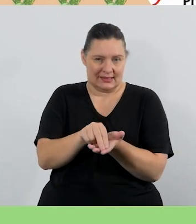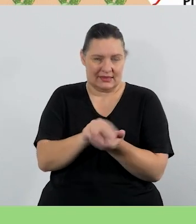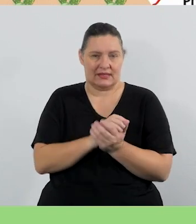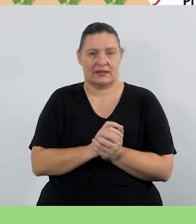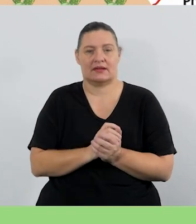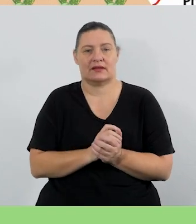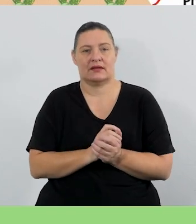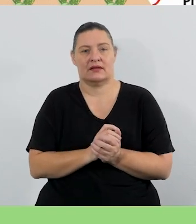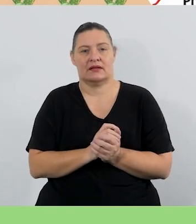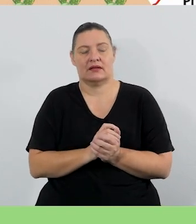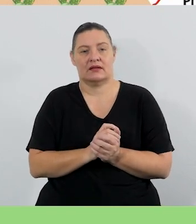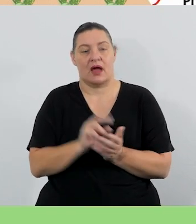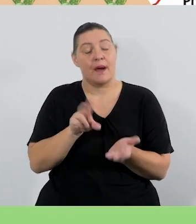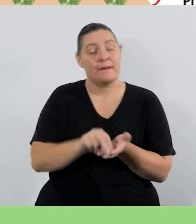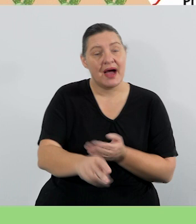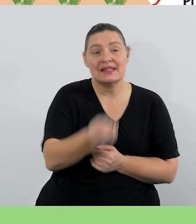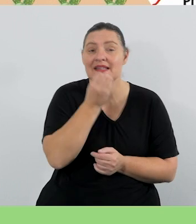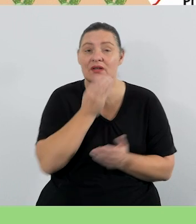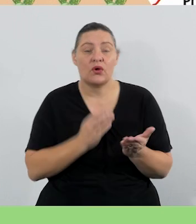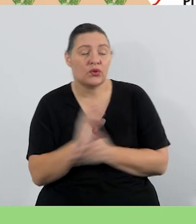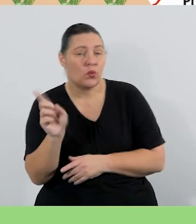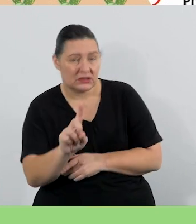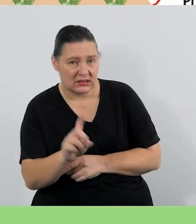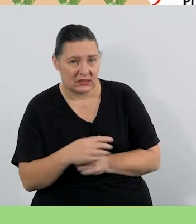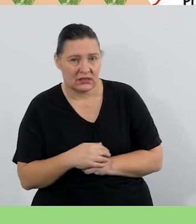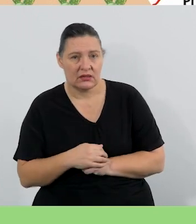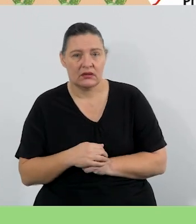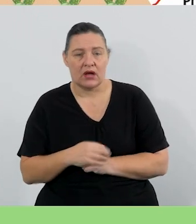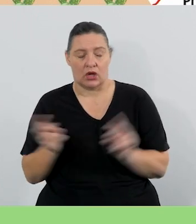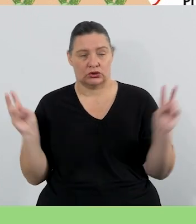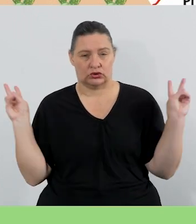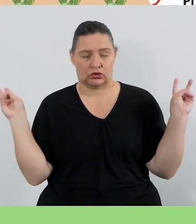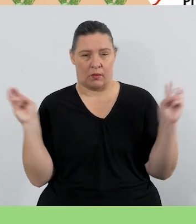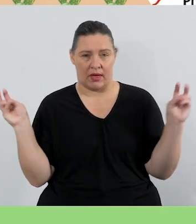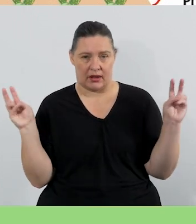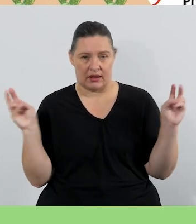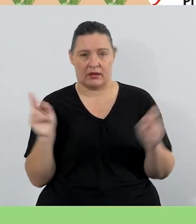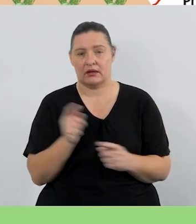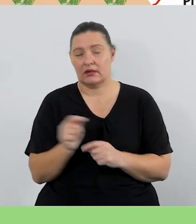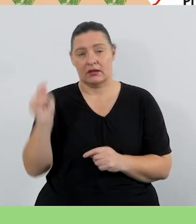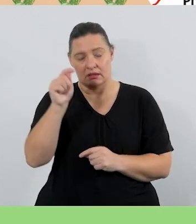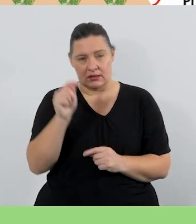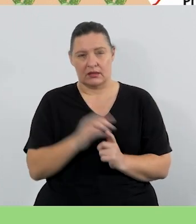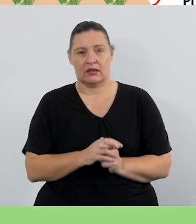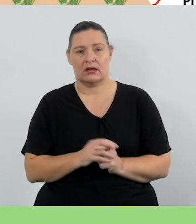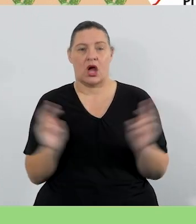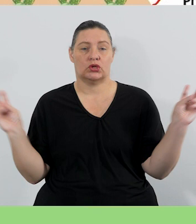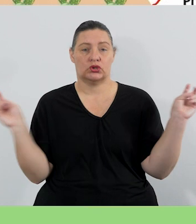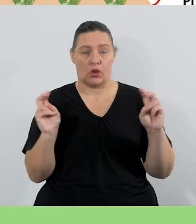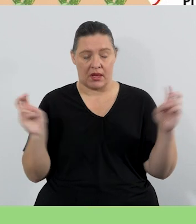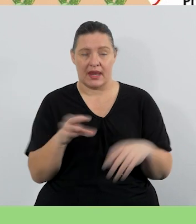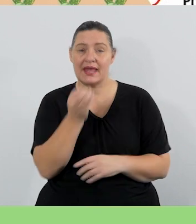which is up here. Right. This mice is then eaten by the scorpions, which is up there. And then